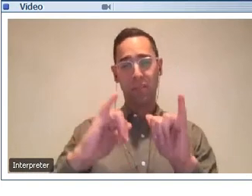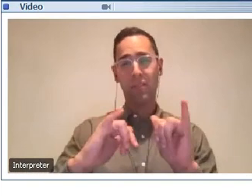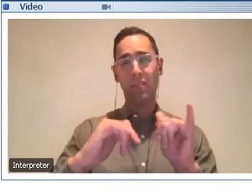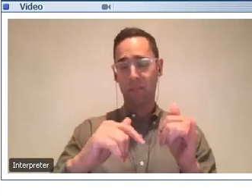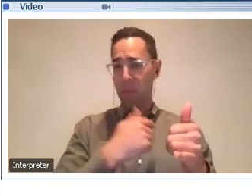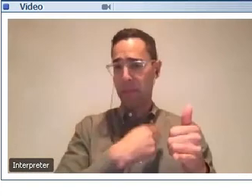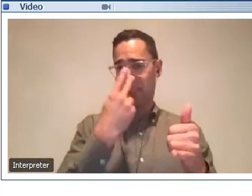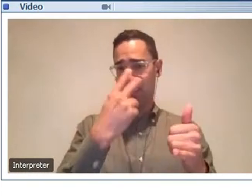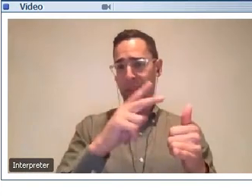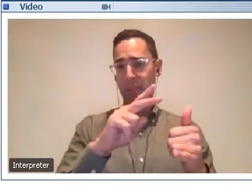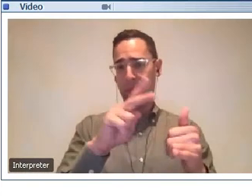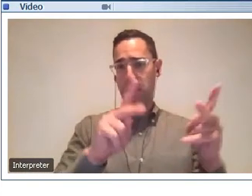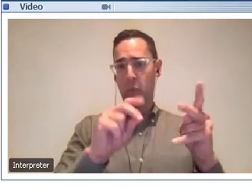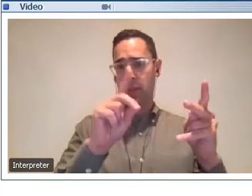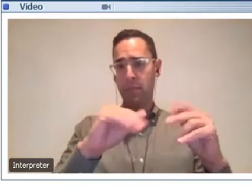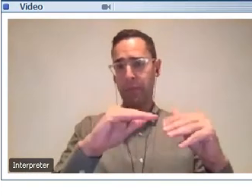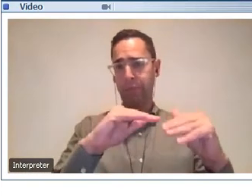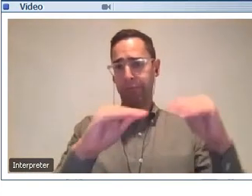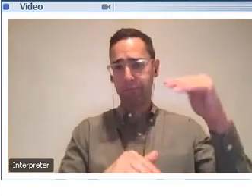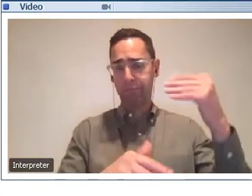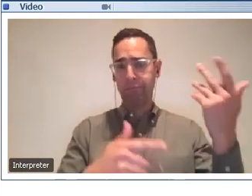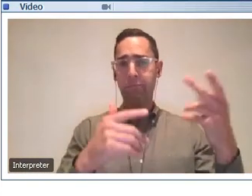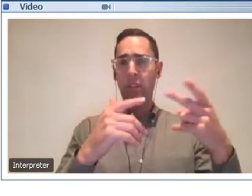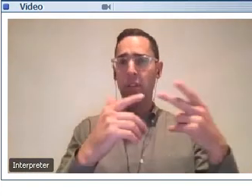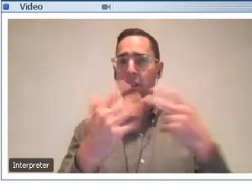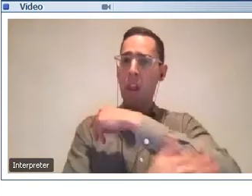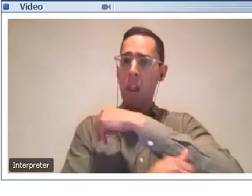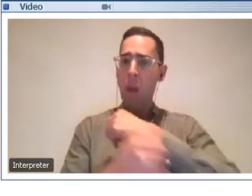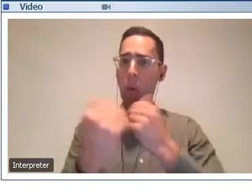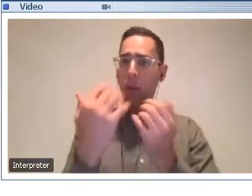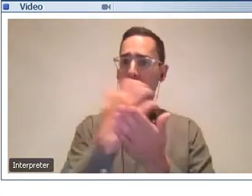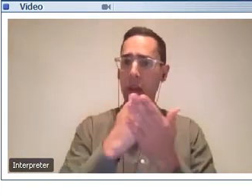women, young, LGBTQ, and or people of color.